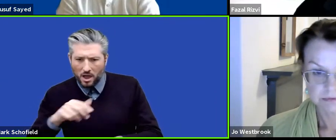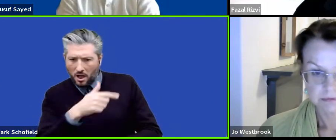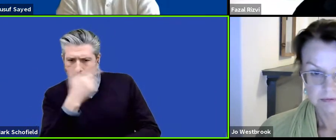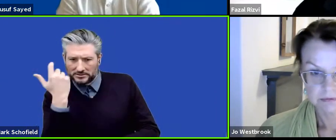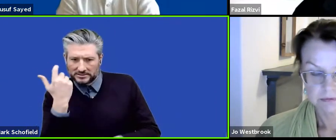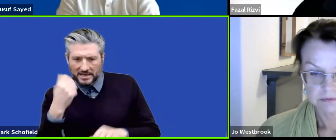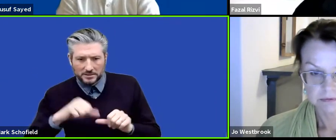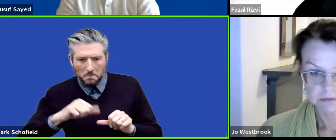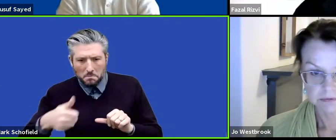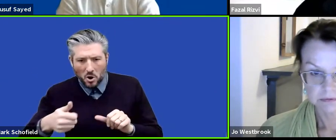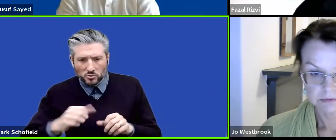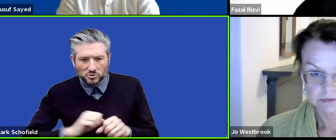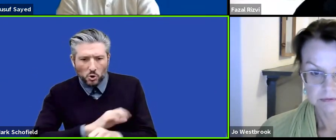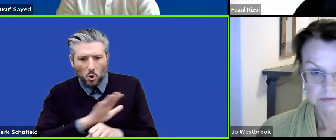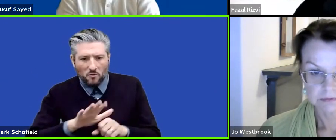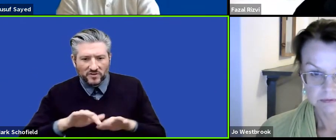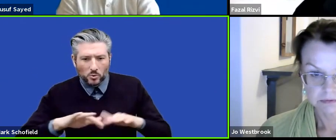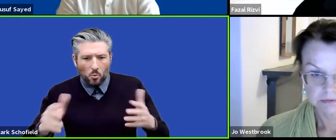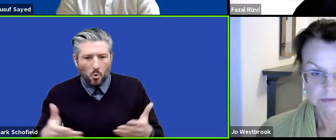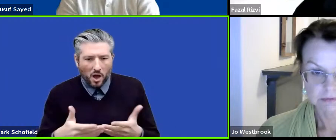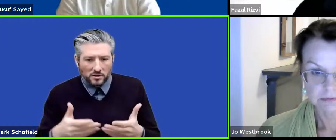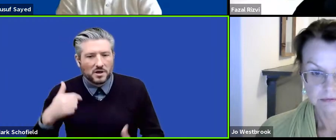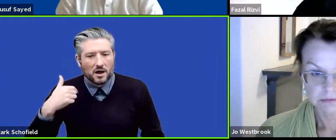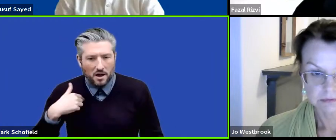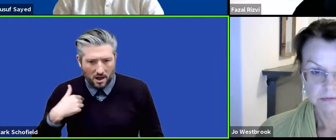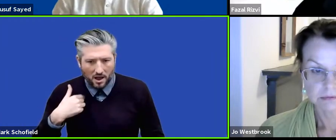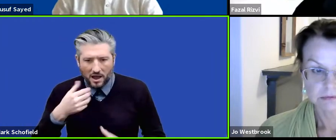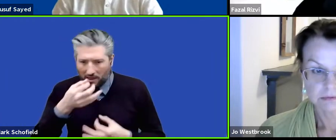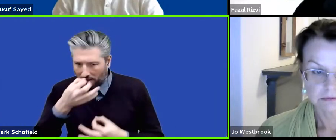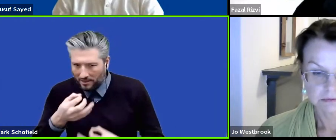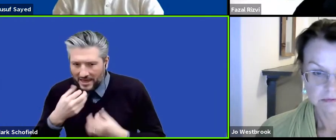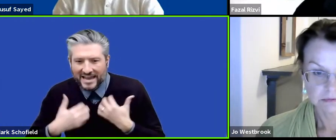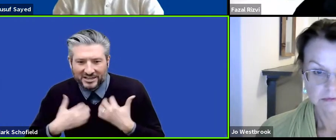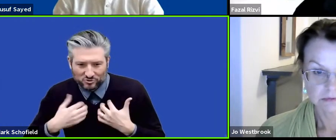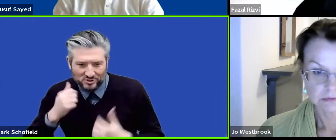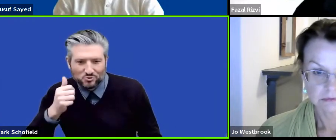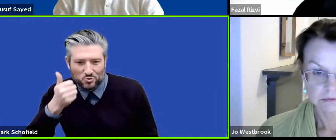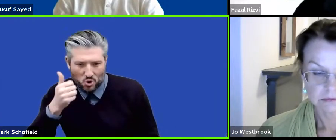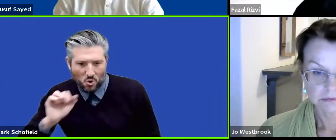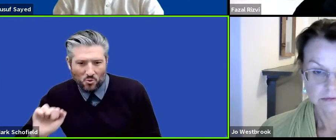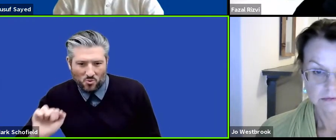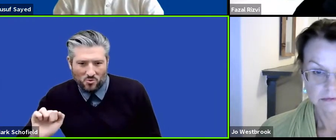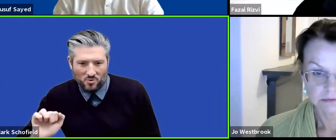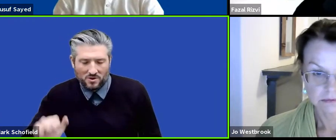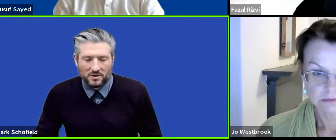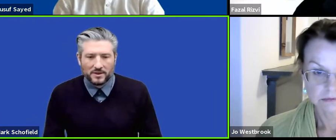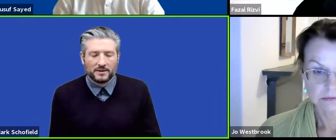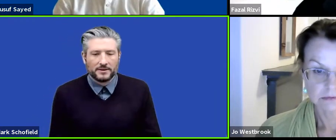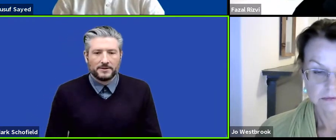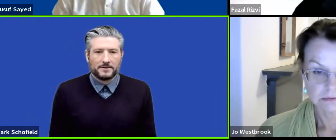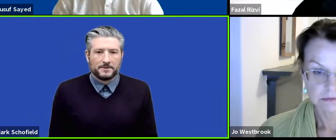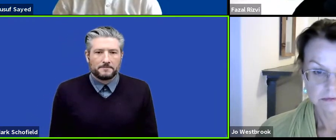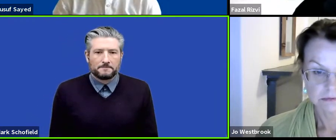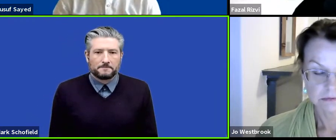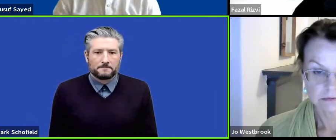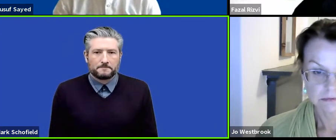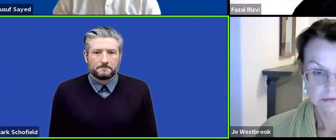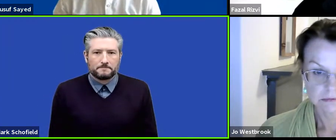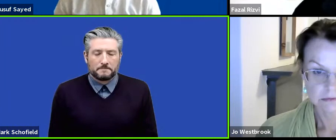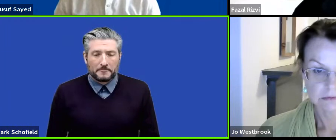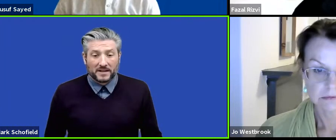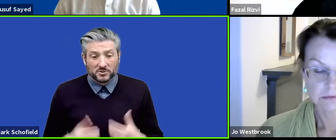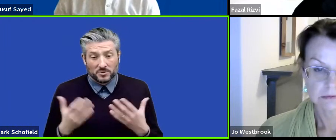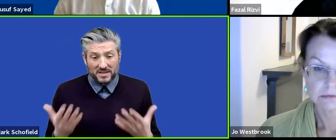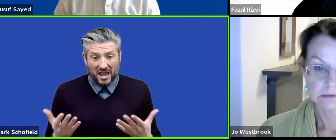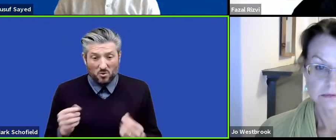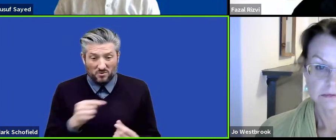world is something that I'm interested in. So I'm actually wondering now, given the role that these